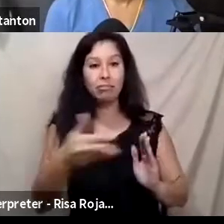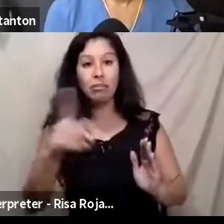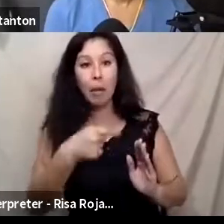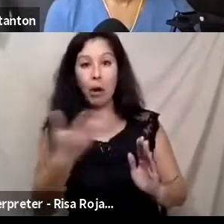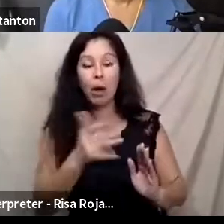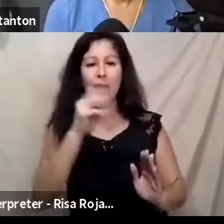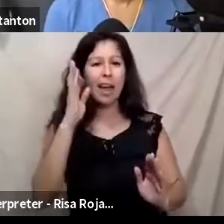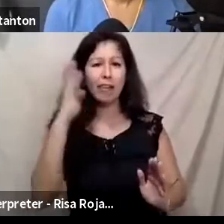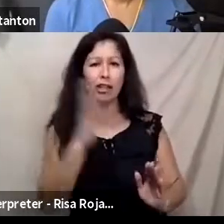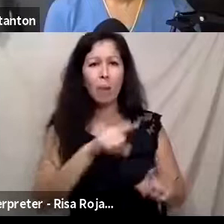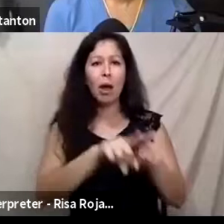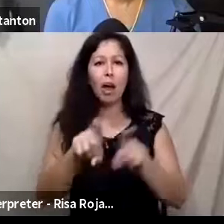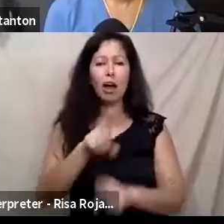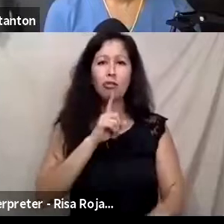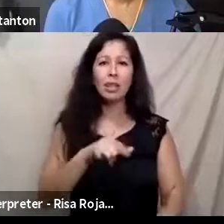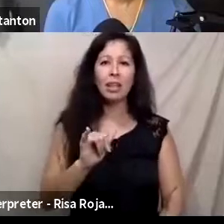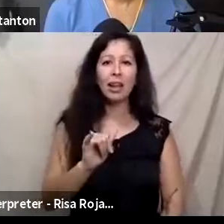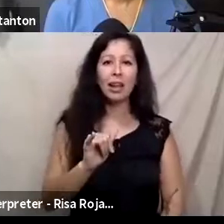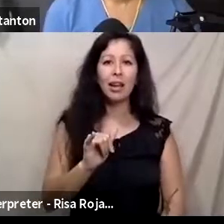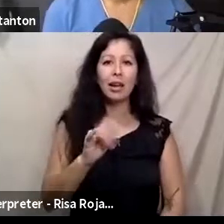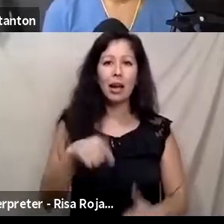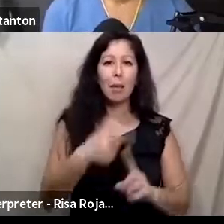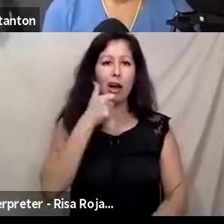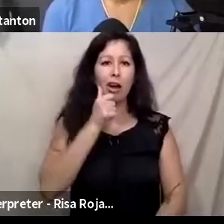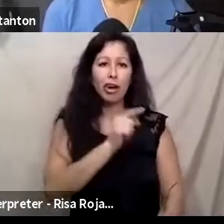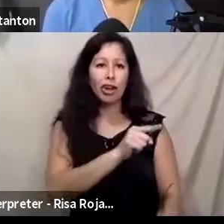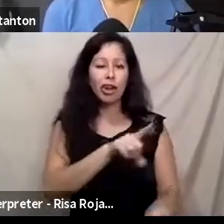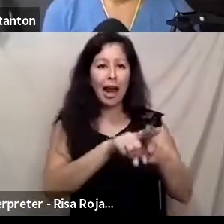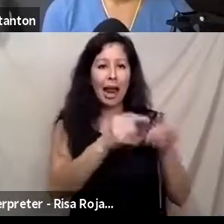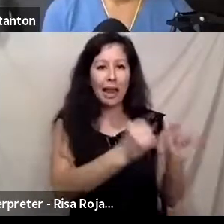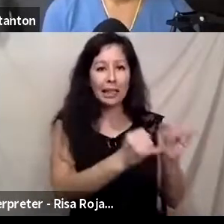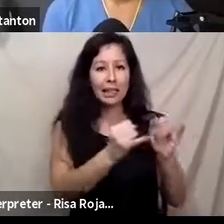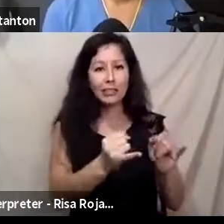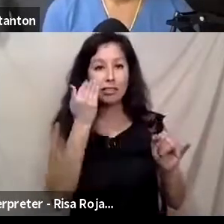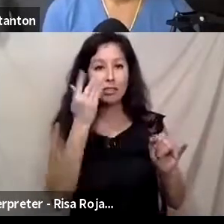never ignored, but it was also really just, it was about her as an individual,